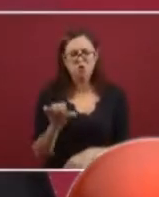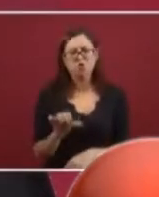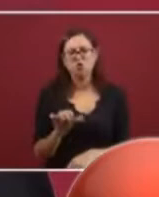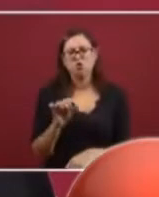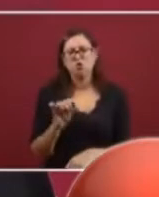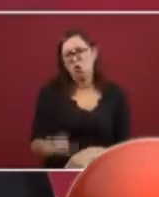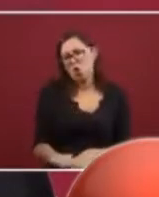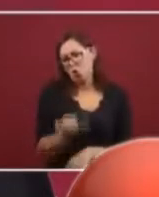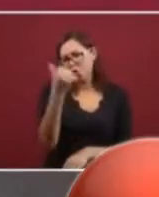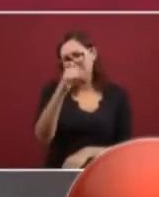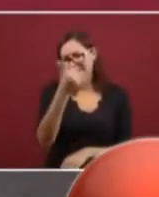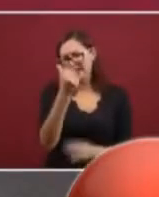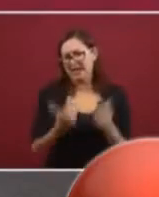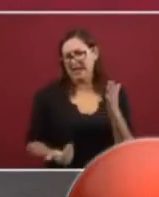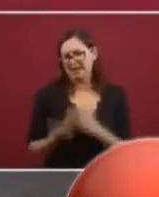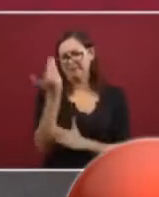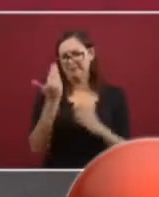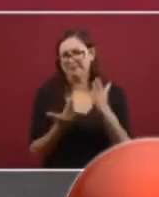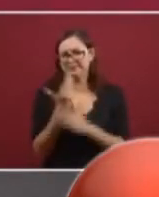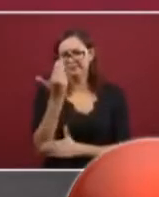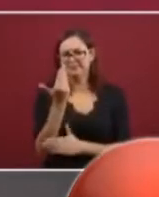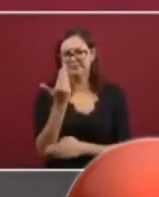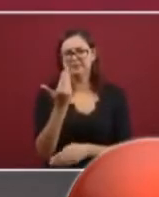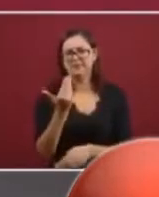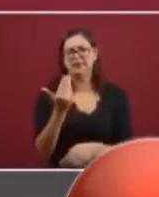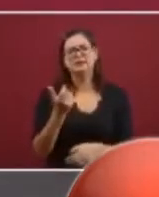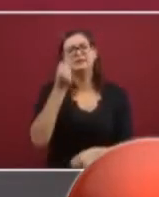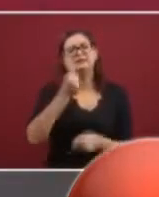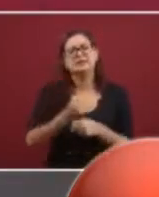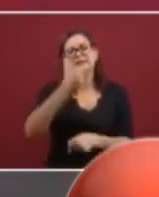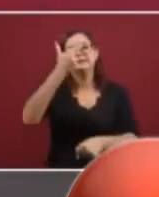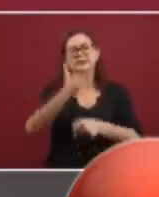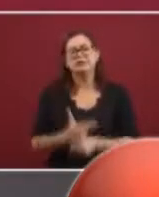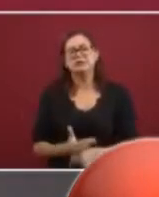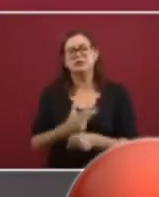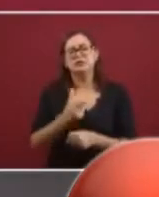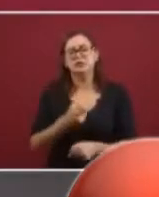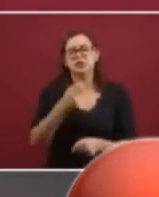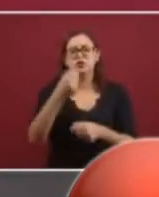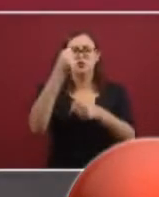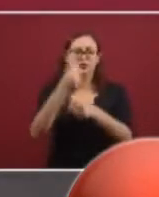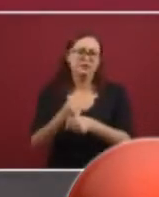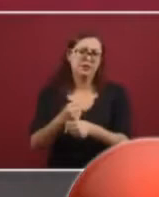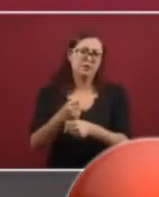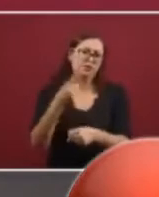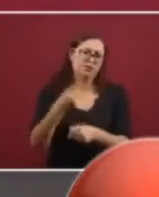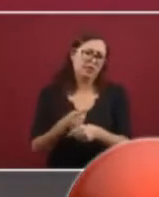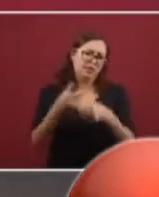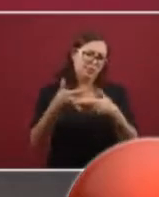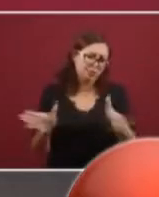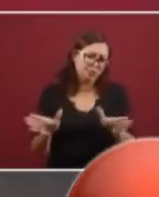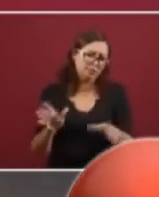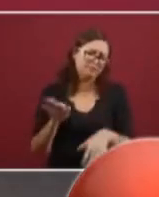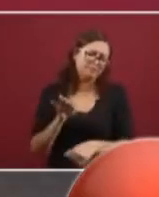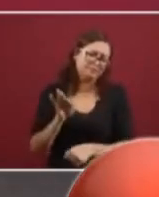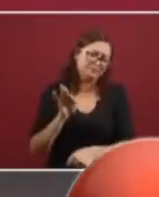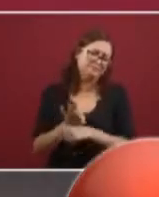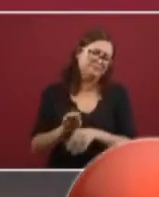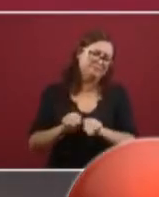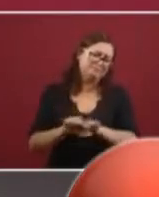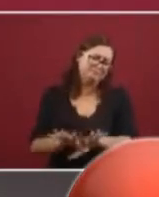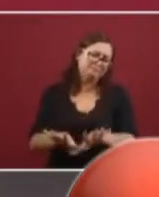At 11 o'clock, we'll be informing you by this security council. And this is